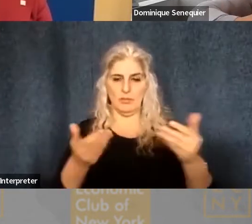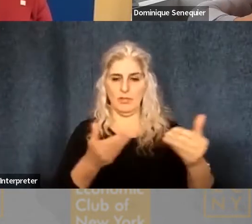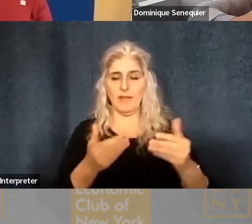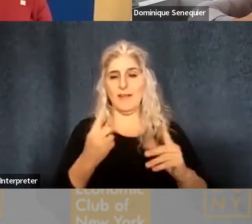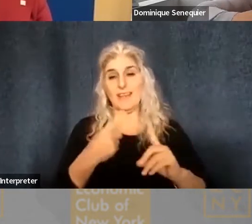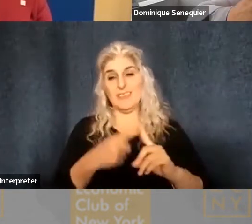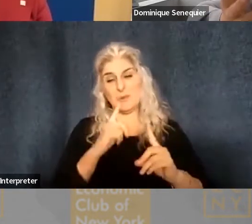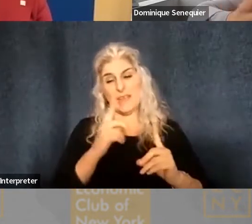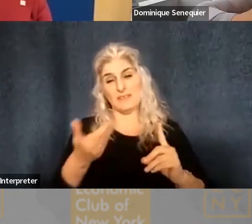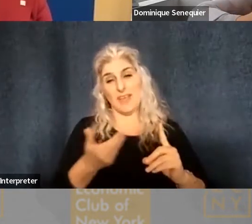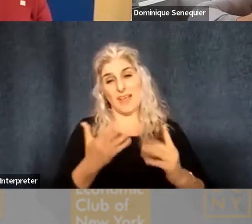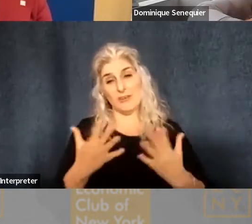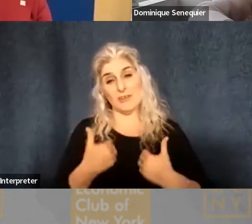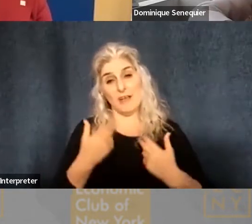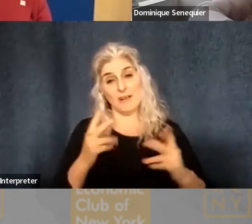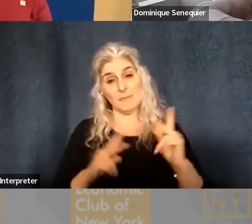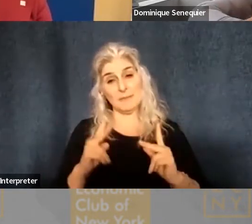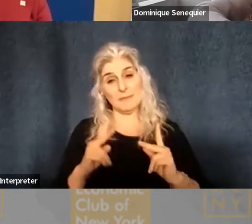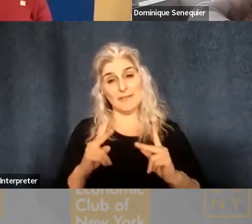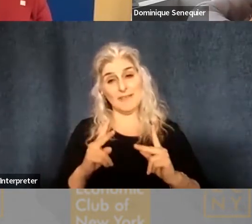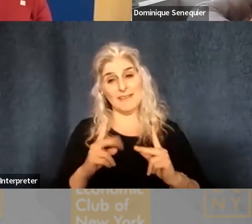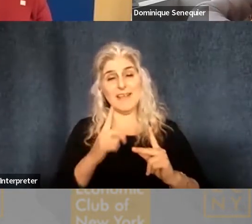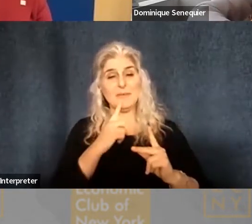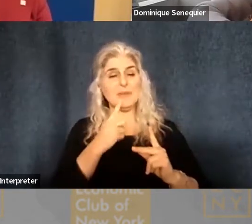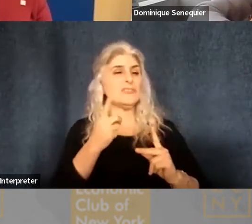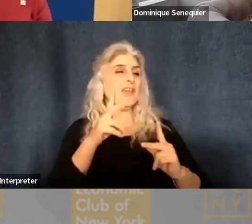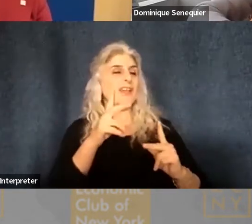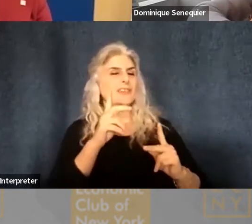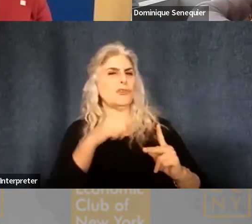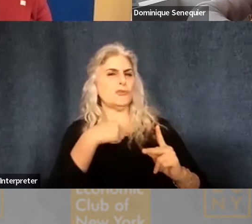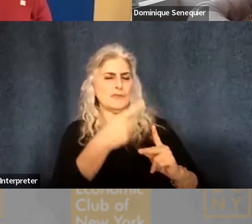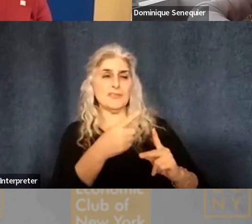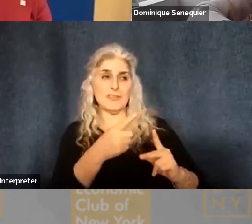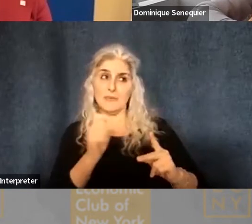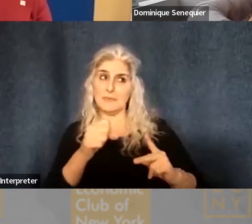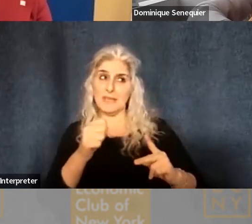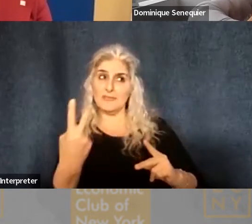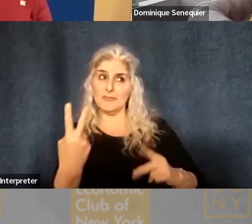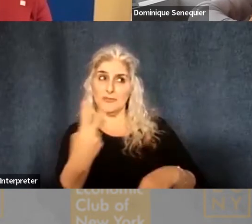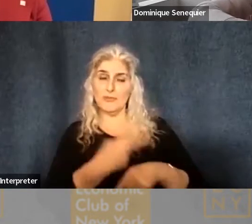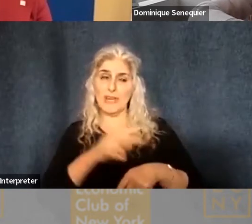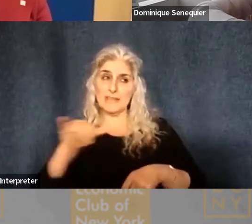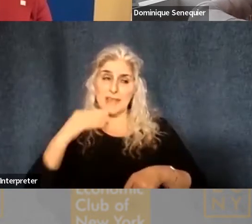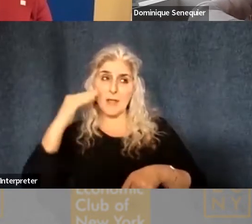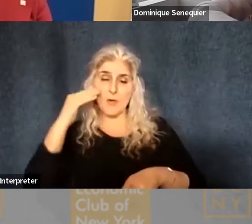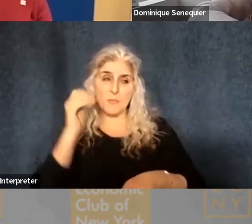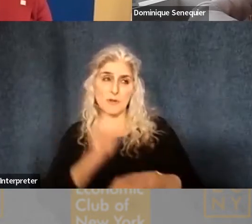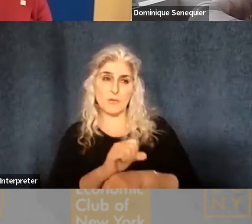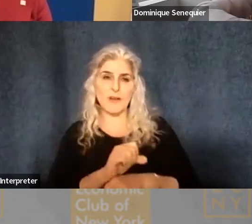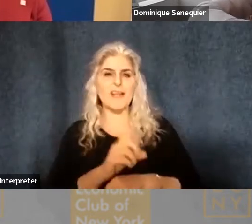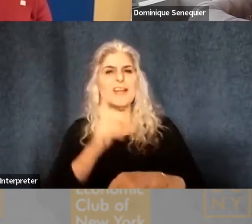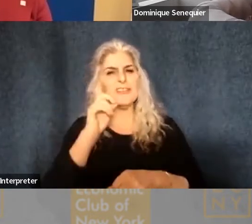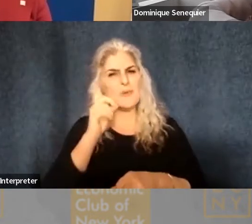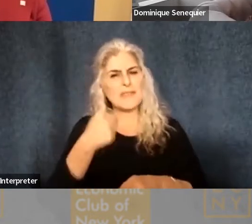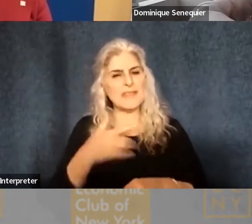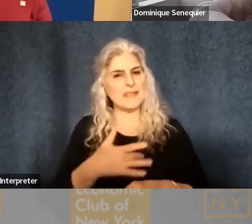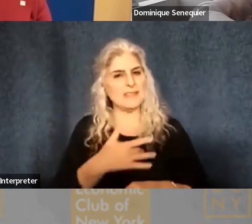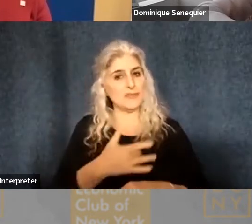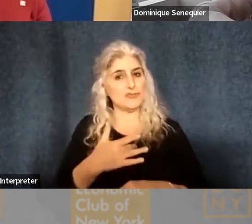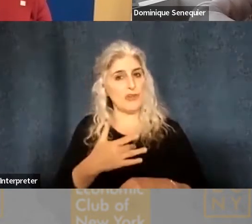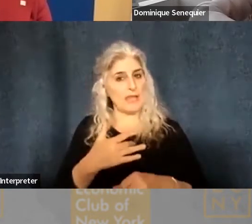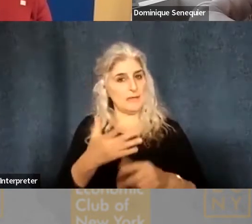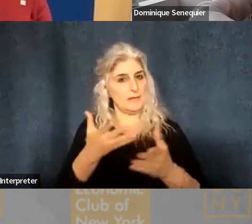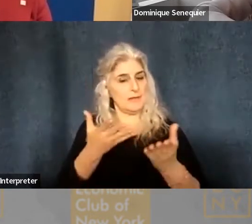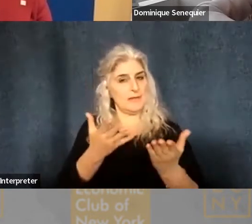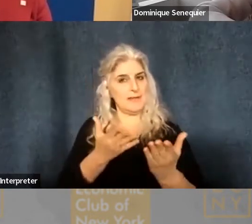say no, 2 days of home working. So I think the trend is there, and I will be very happy to listen to Janice